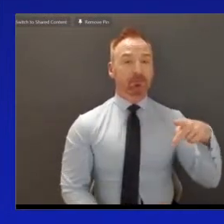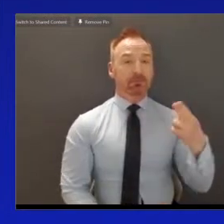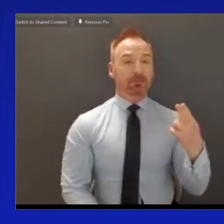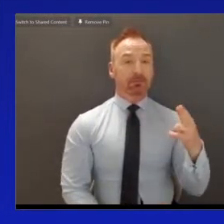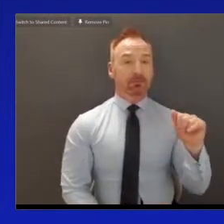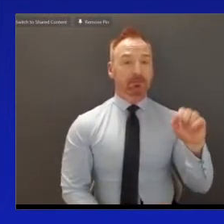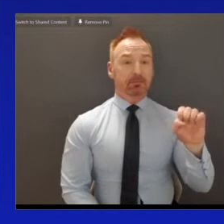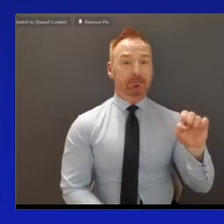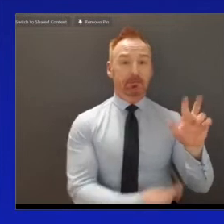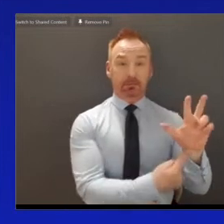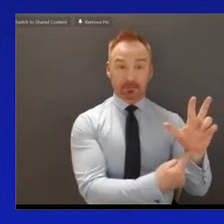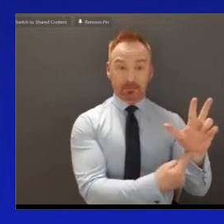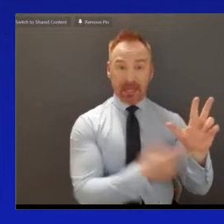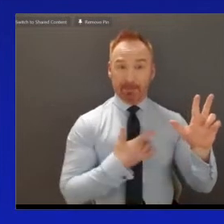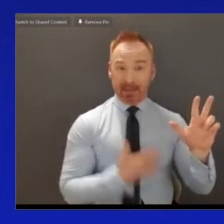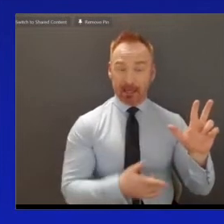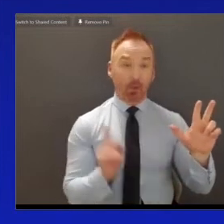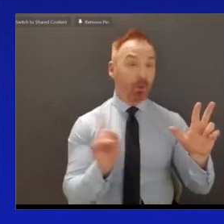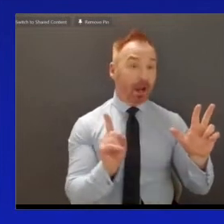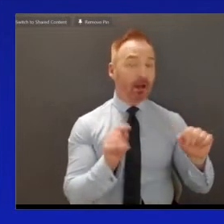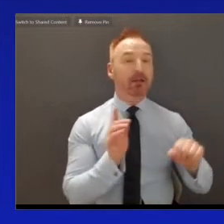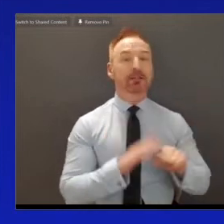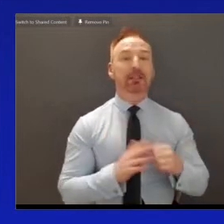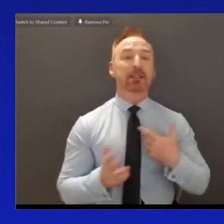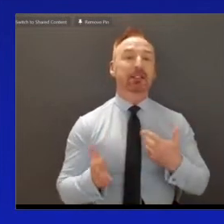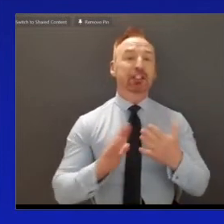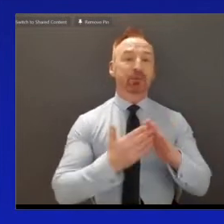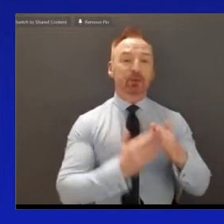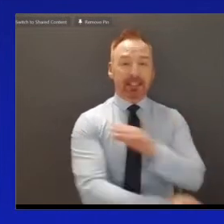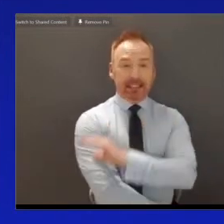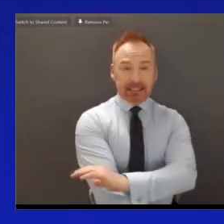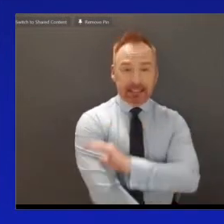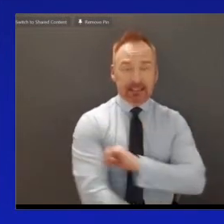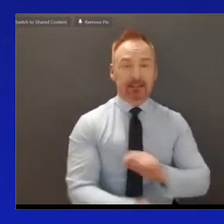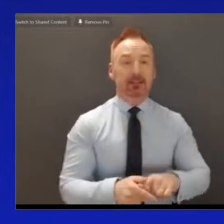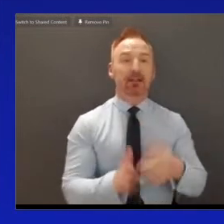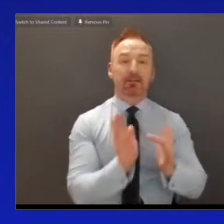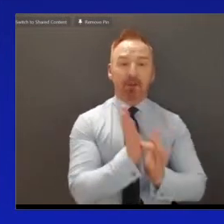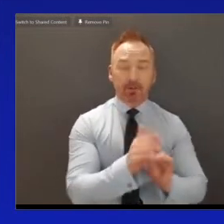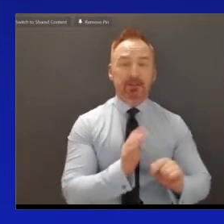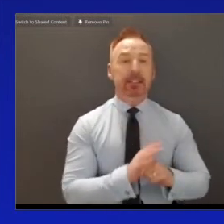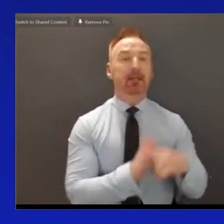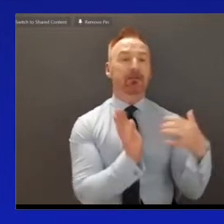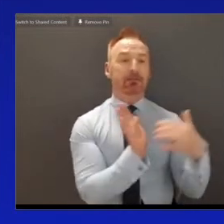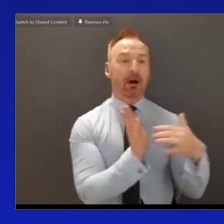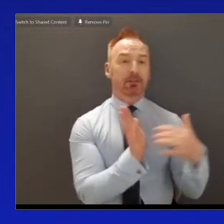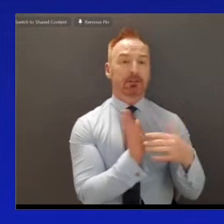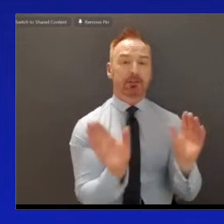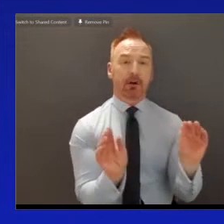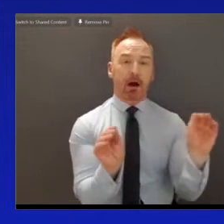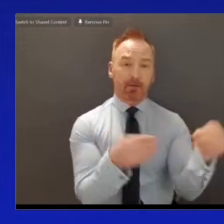in community clinics, pharmacies, and physicians' offices. Next slide, please.